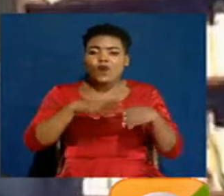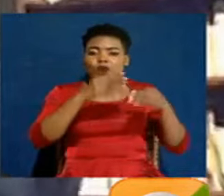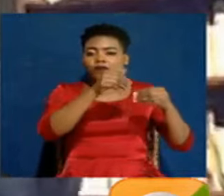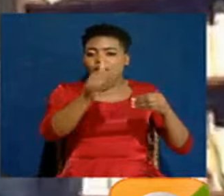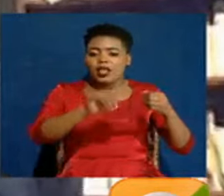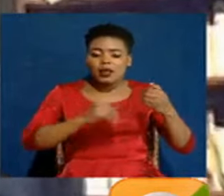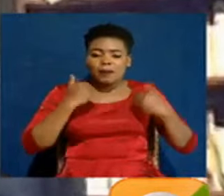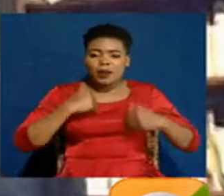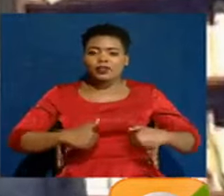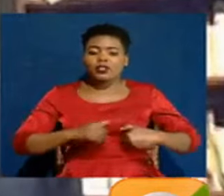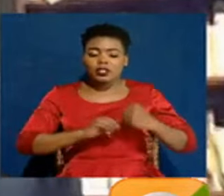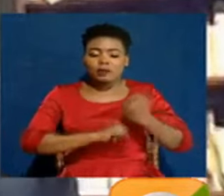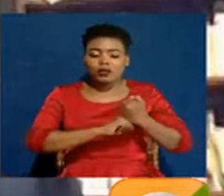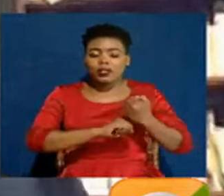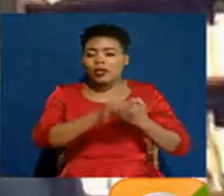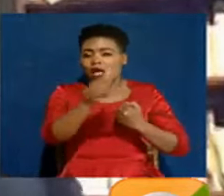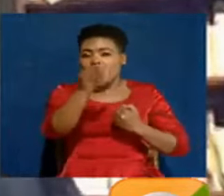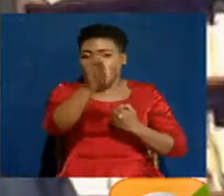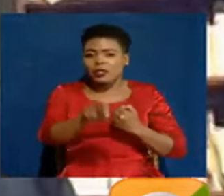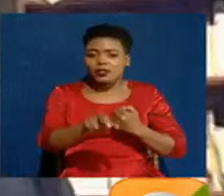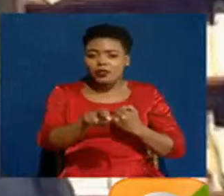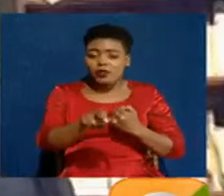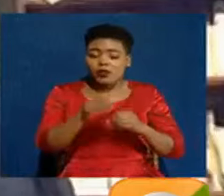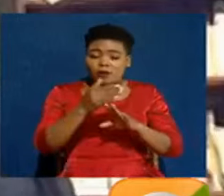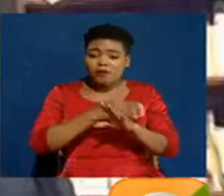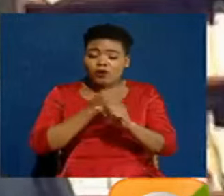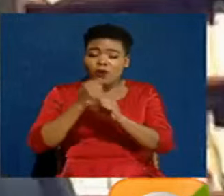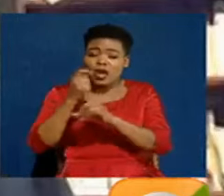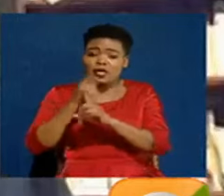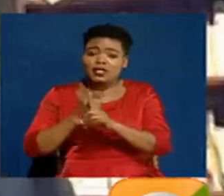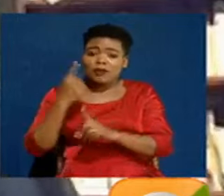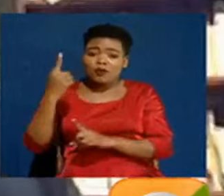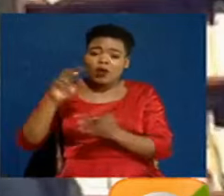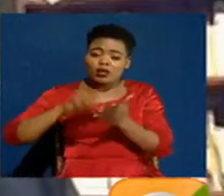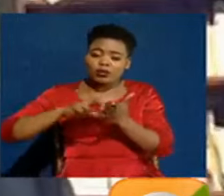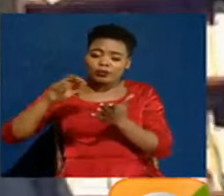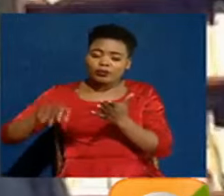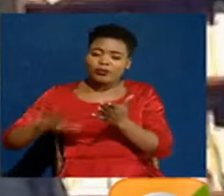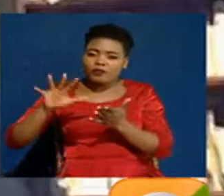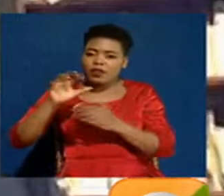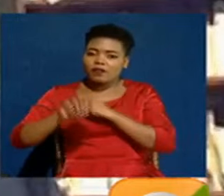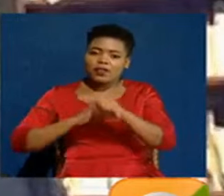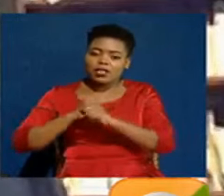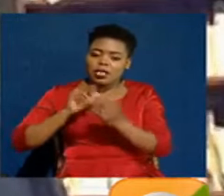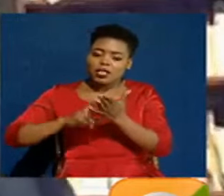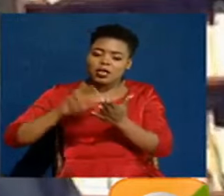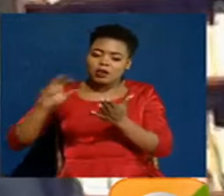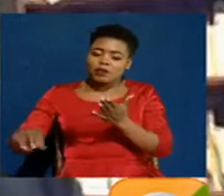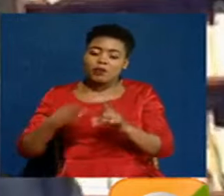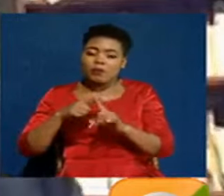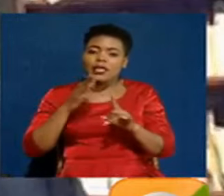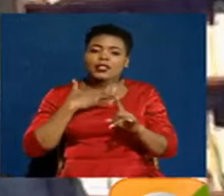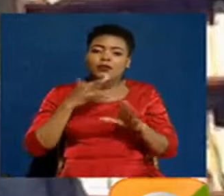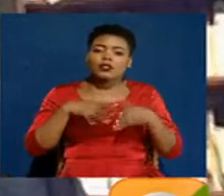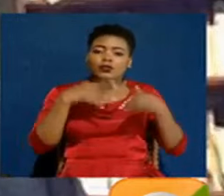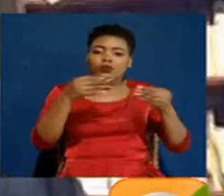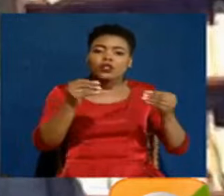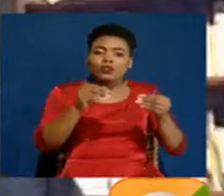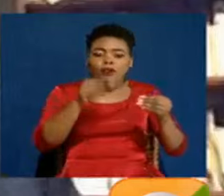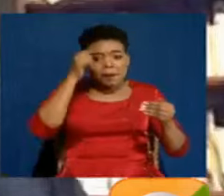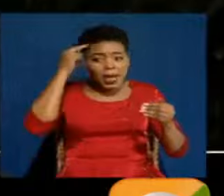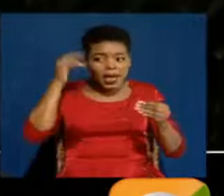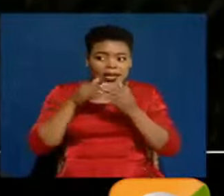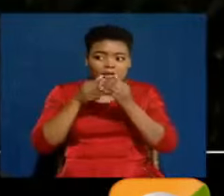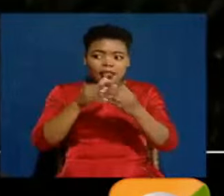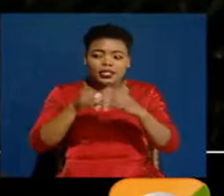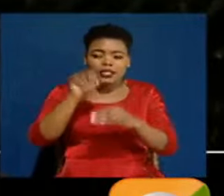2 terms, but he saw his role as creating the space for black leadership in South Africa. And